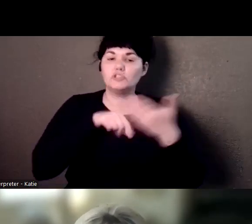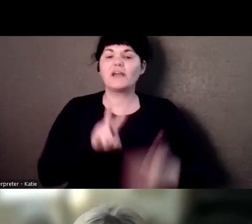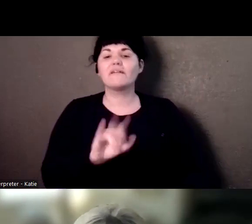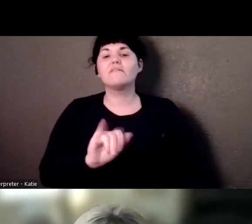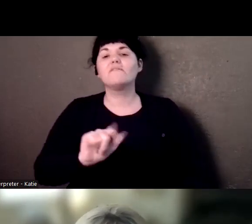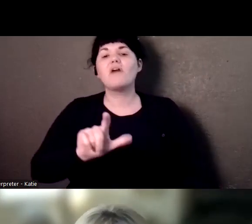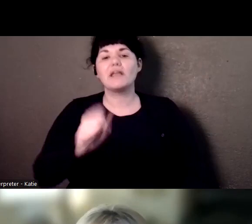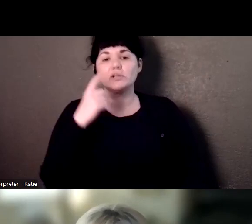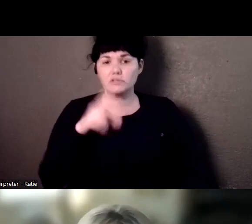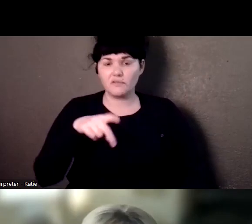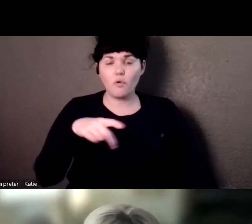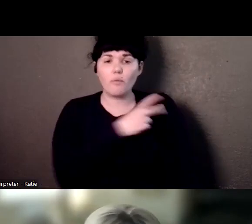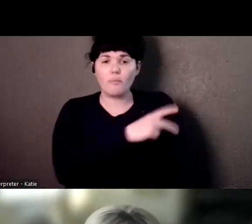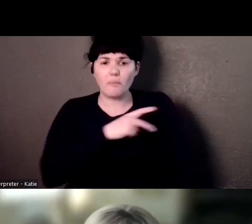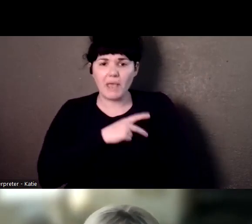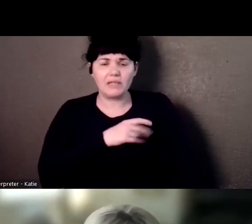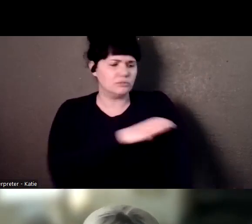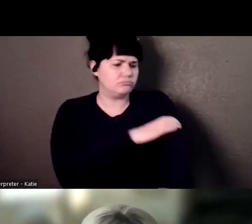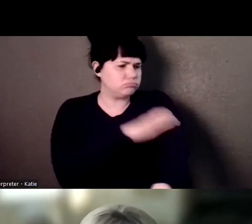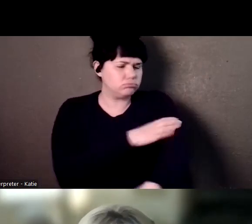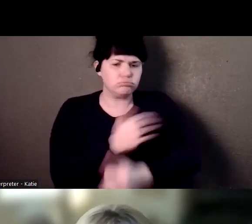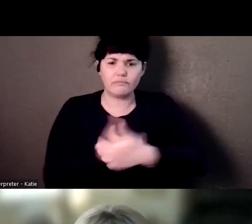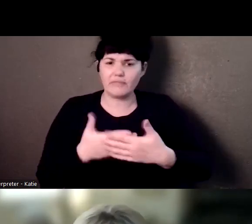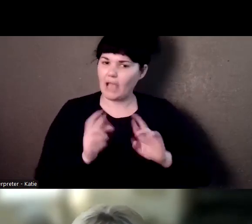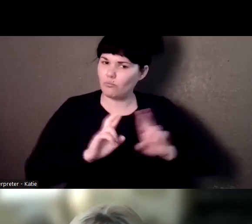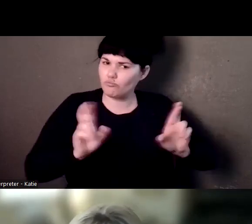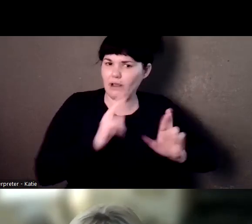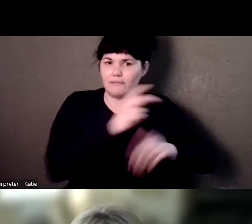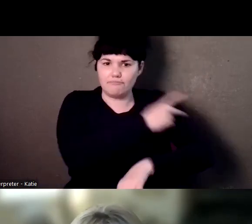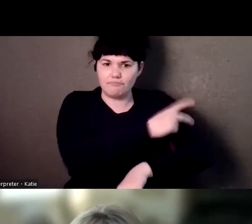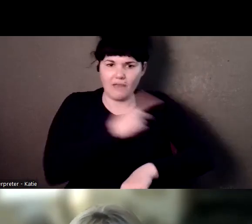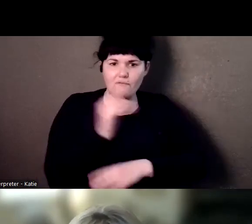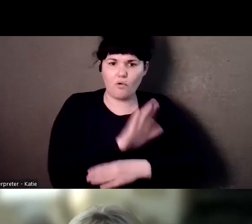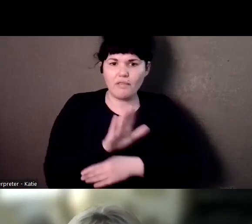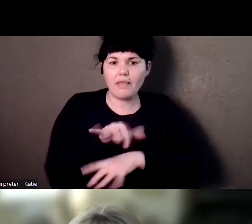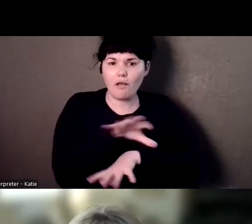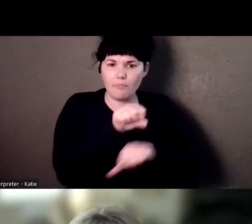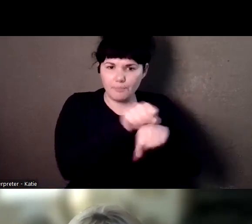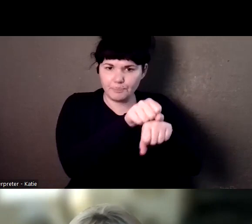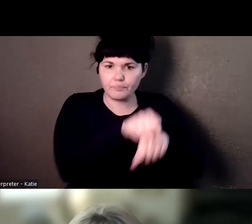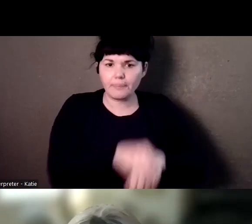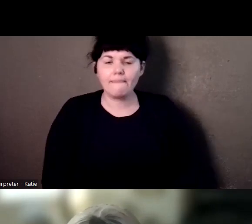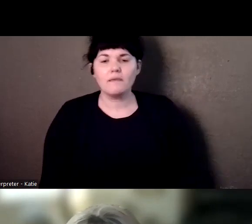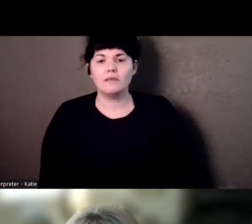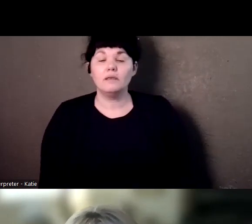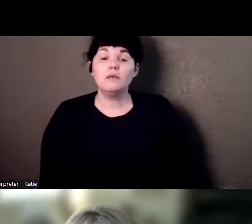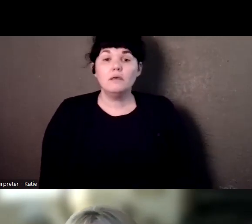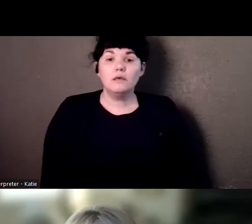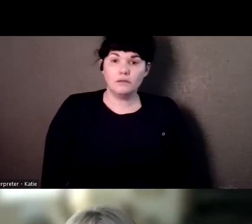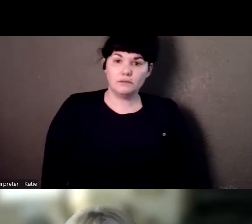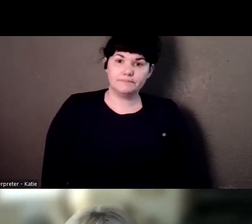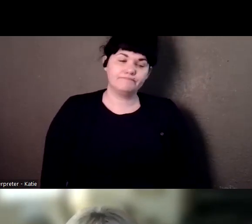pressure and what have you. I prepped them to get them ready for their chiropractic examination and